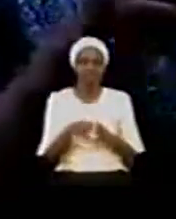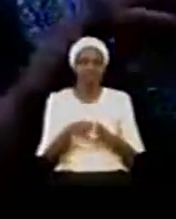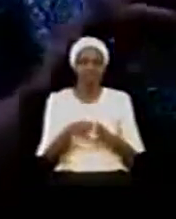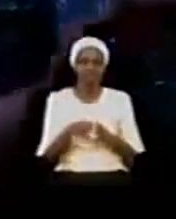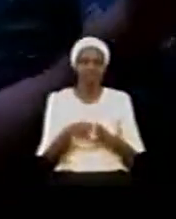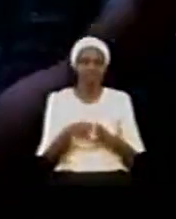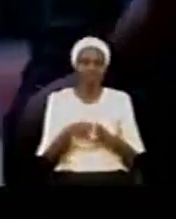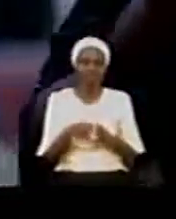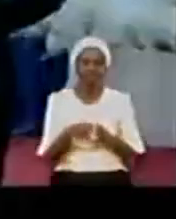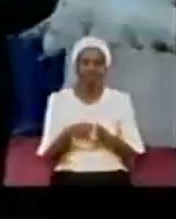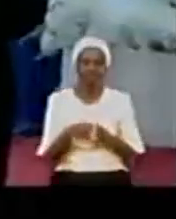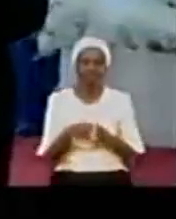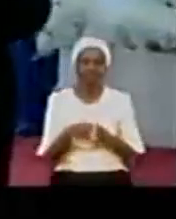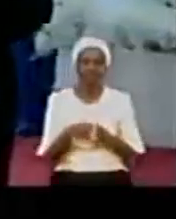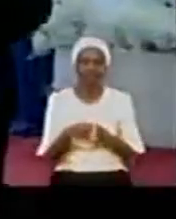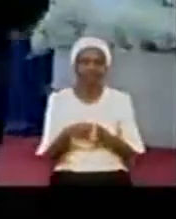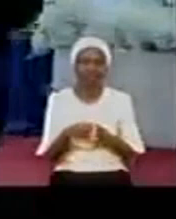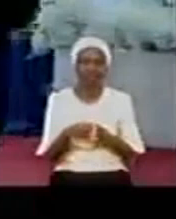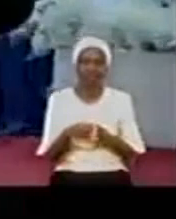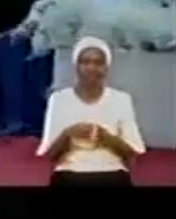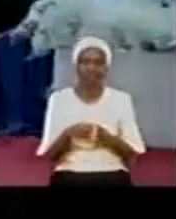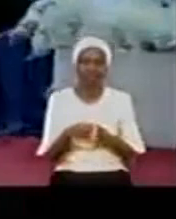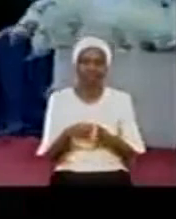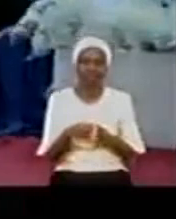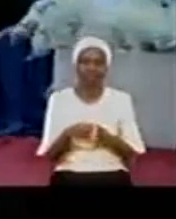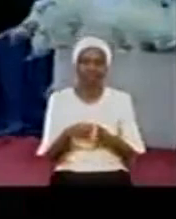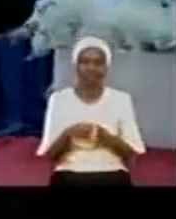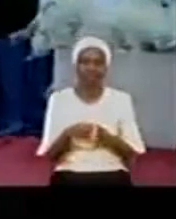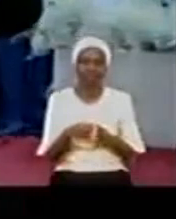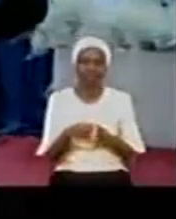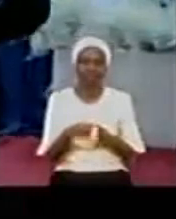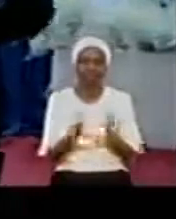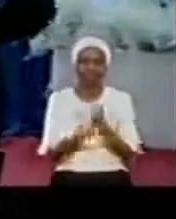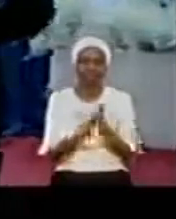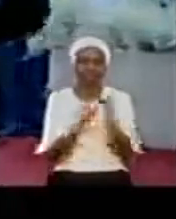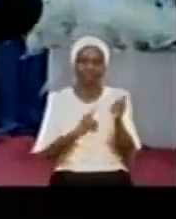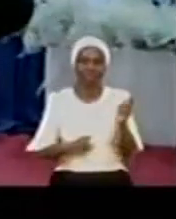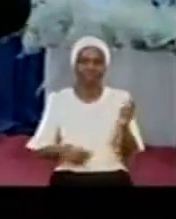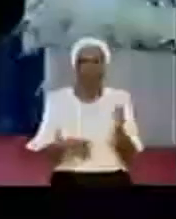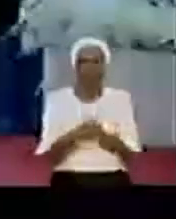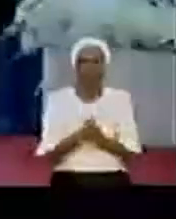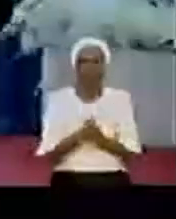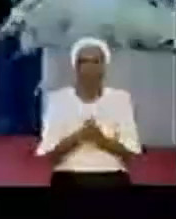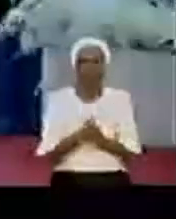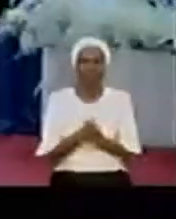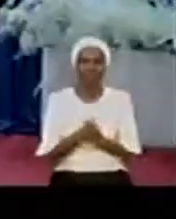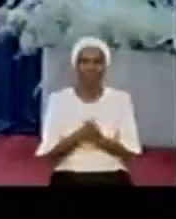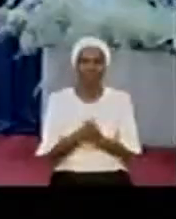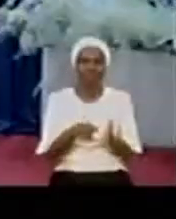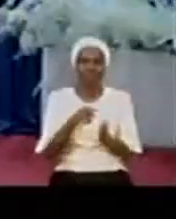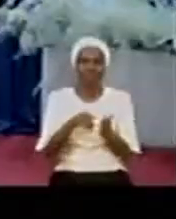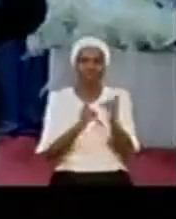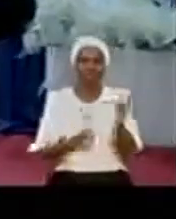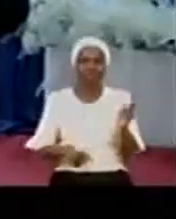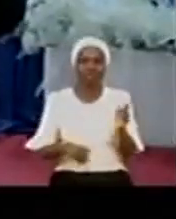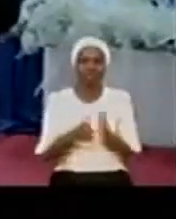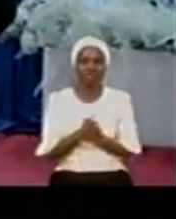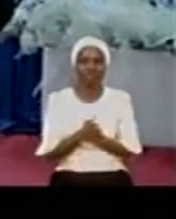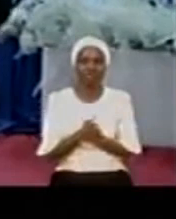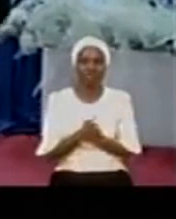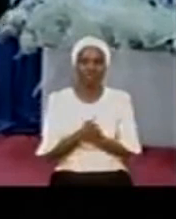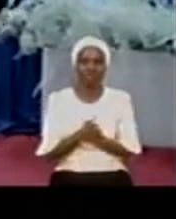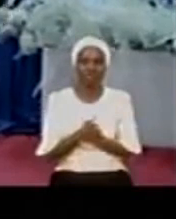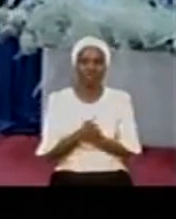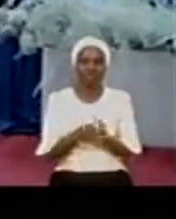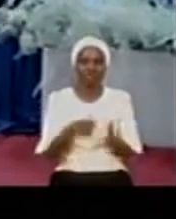Lord. Yeah. This is my son. He's 15 years. Since when I give birth to him, he has been birth waiting. Since he has been